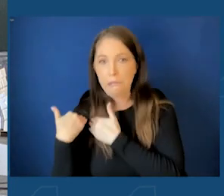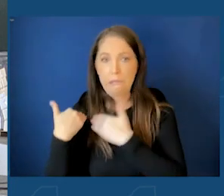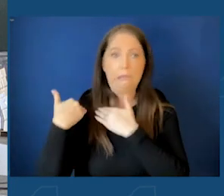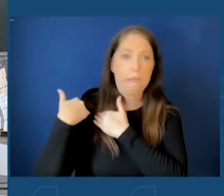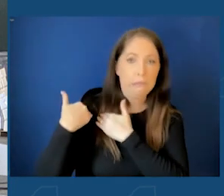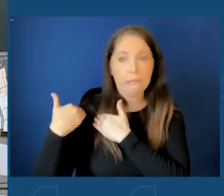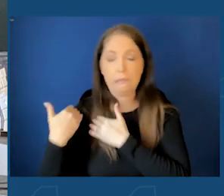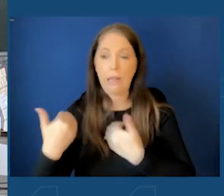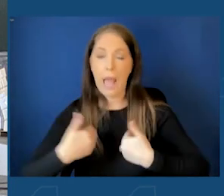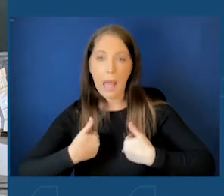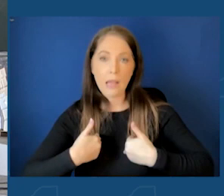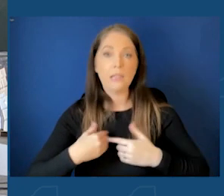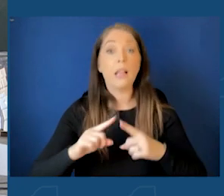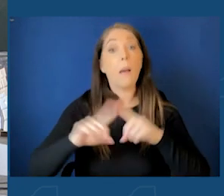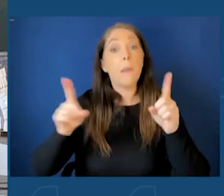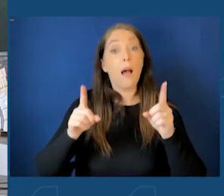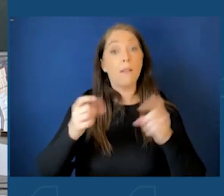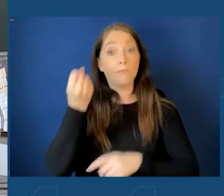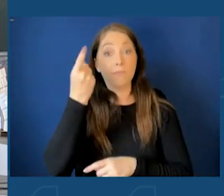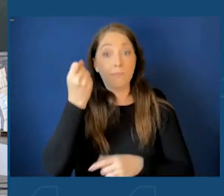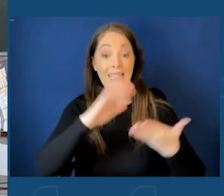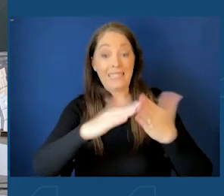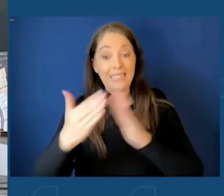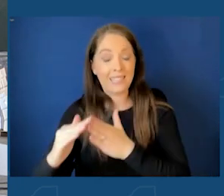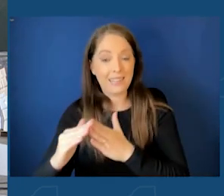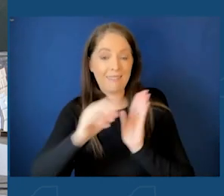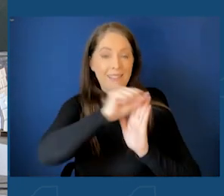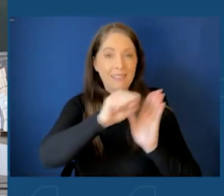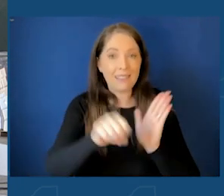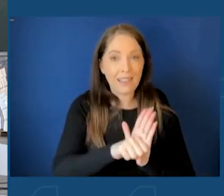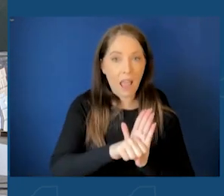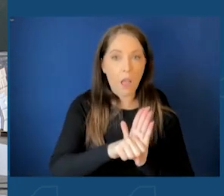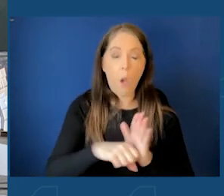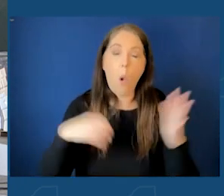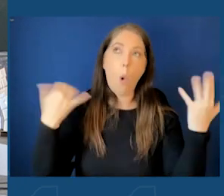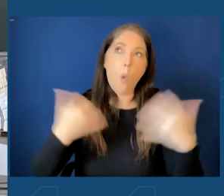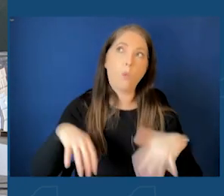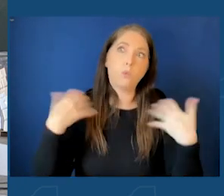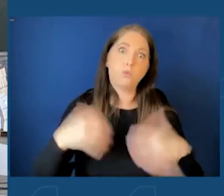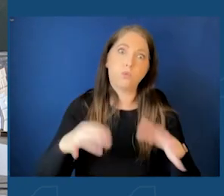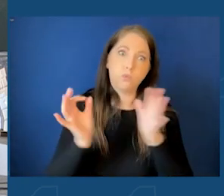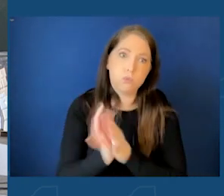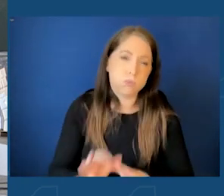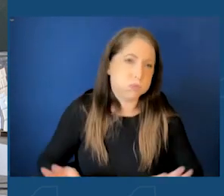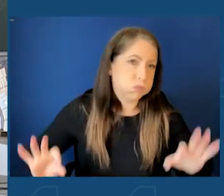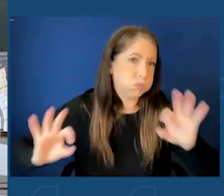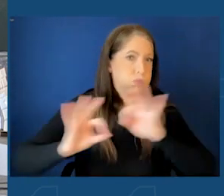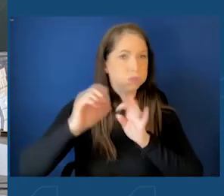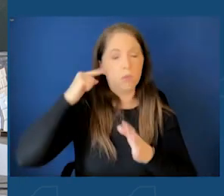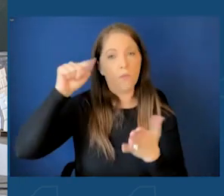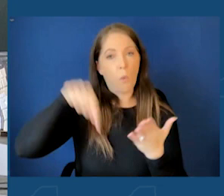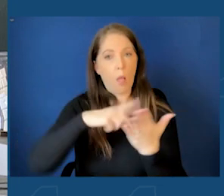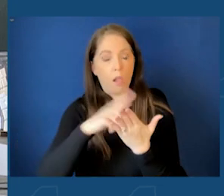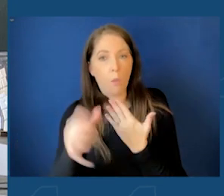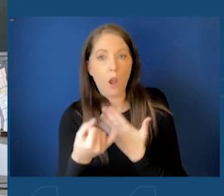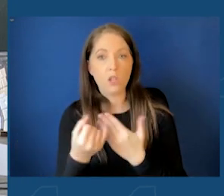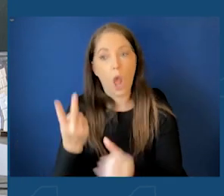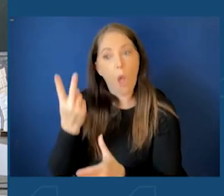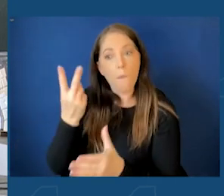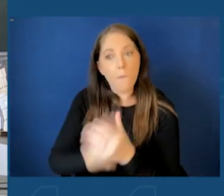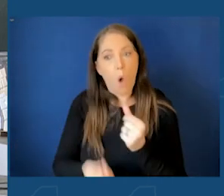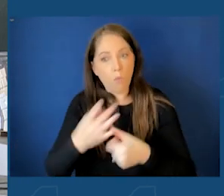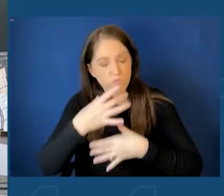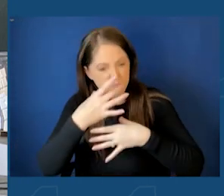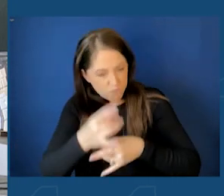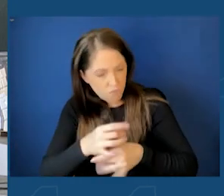city and the state have been essential to this project because both of them had an interest in this site, an